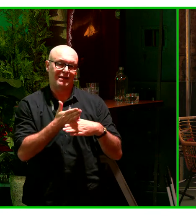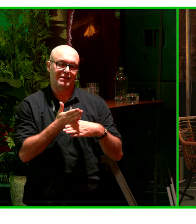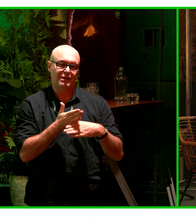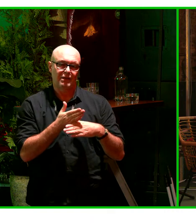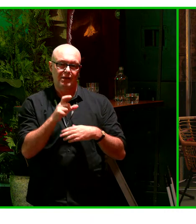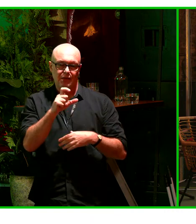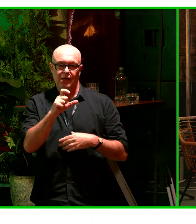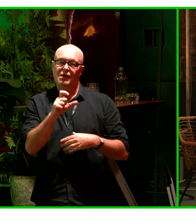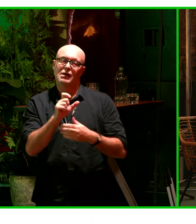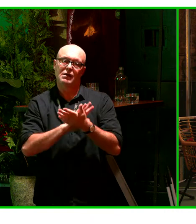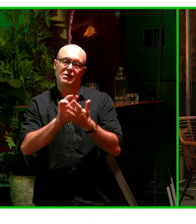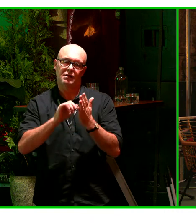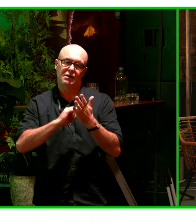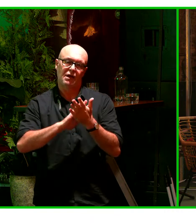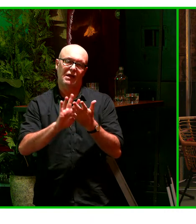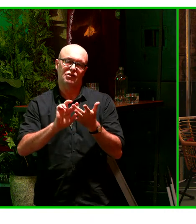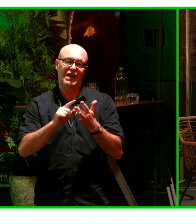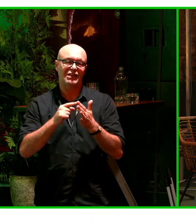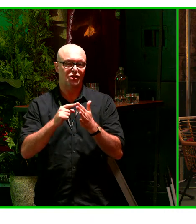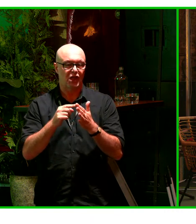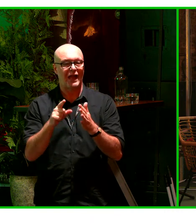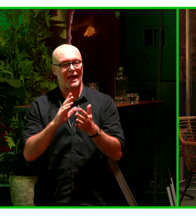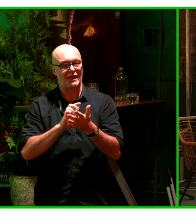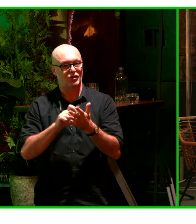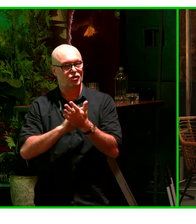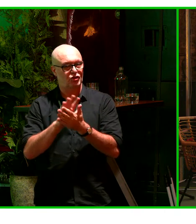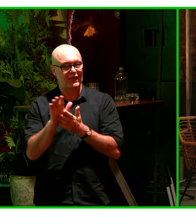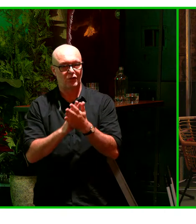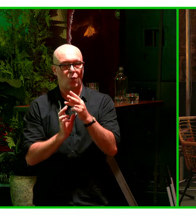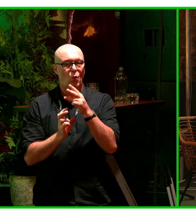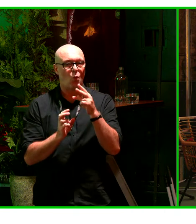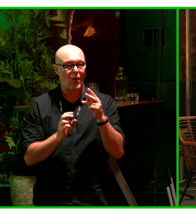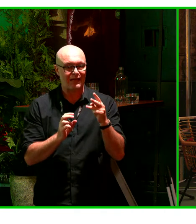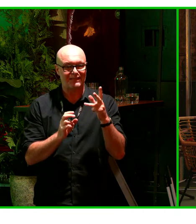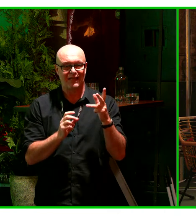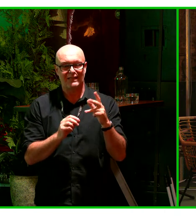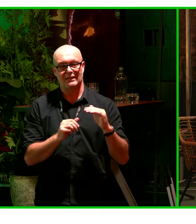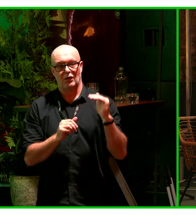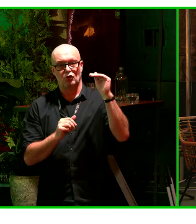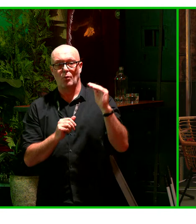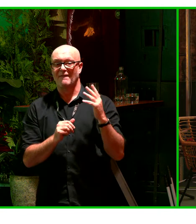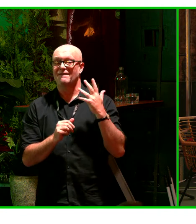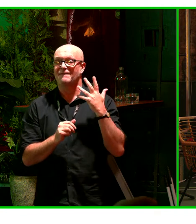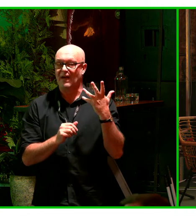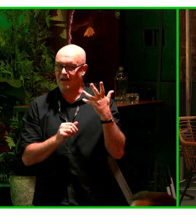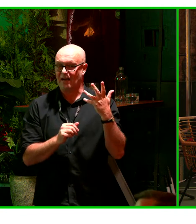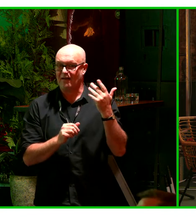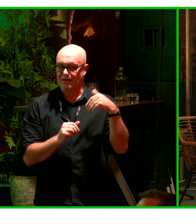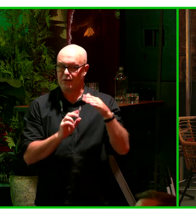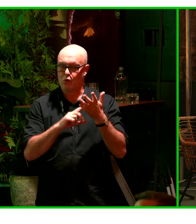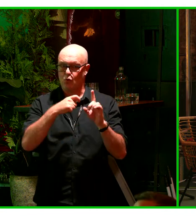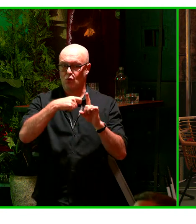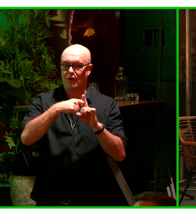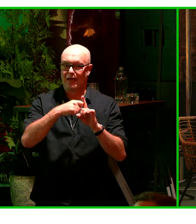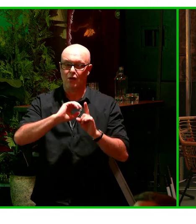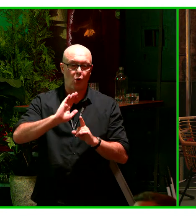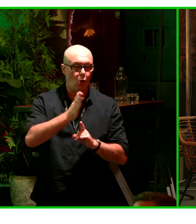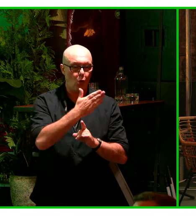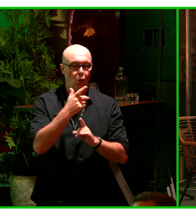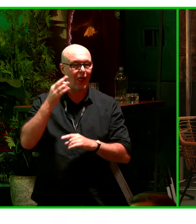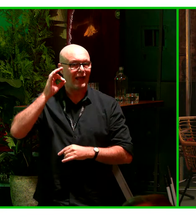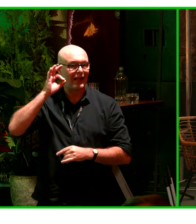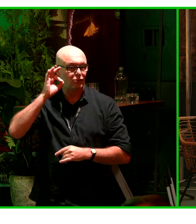Chester alone is in the top five emitters in the UK by local authority areas. And all our unitary councils have